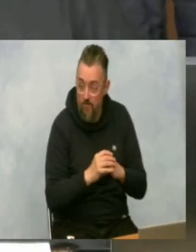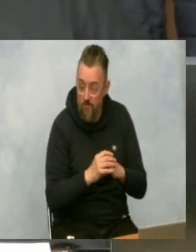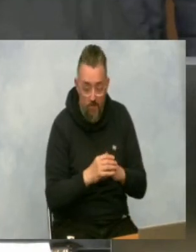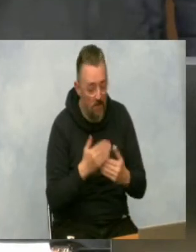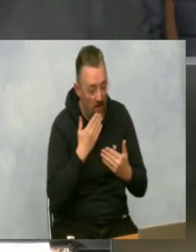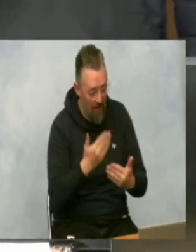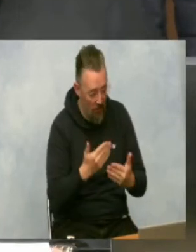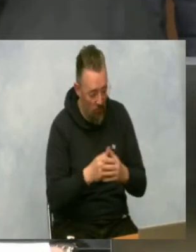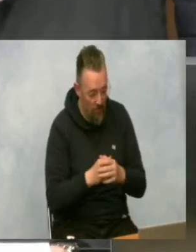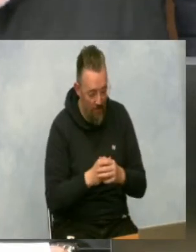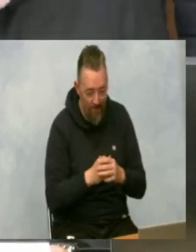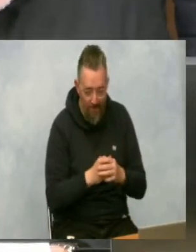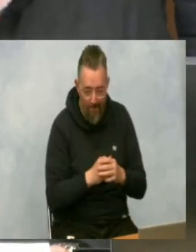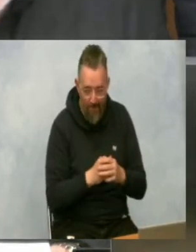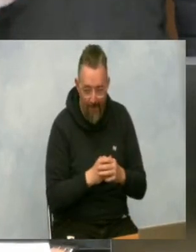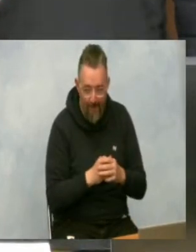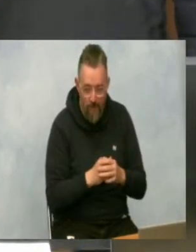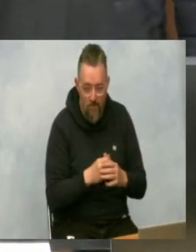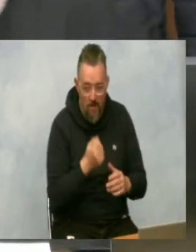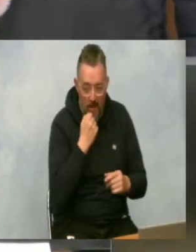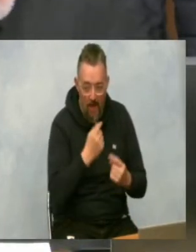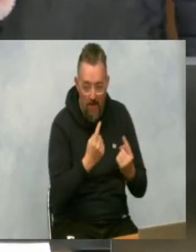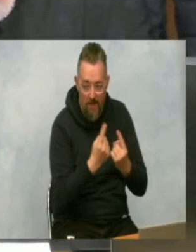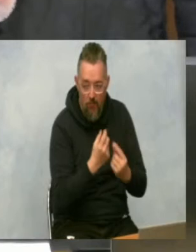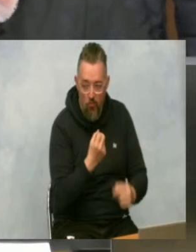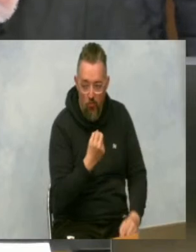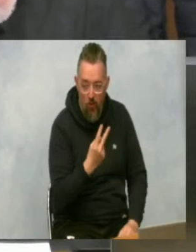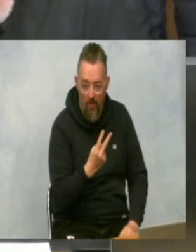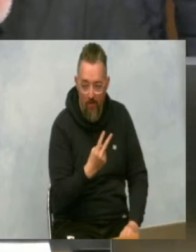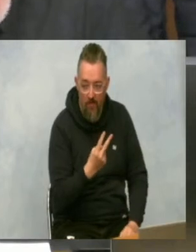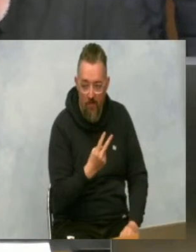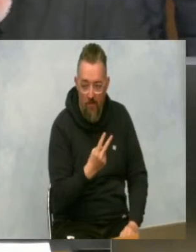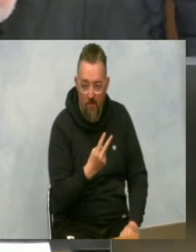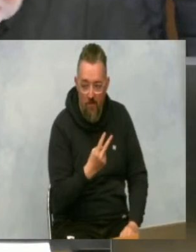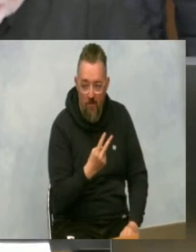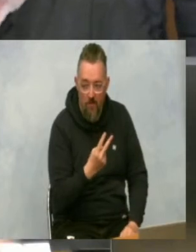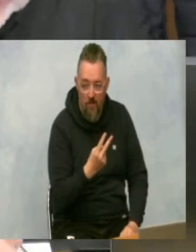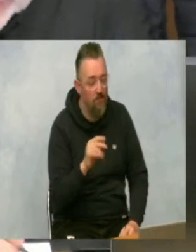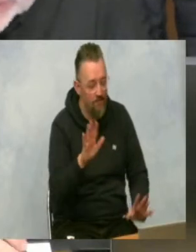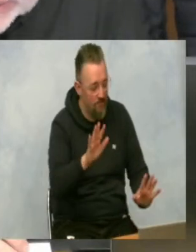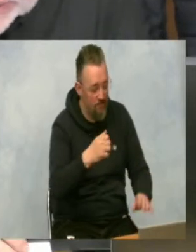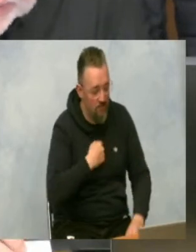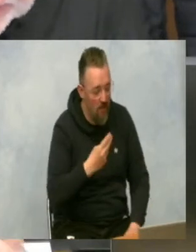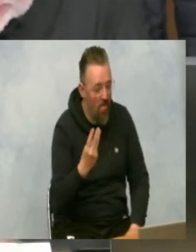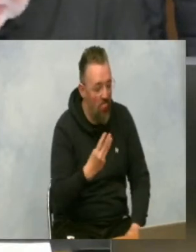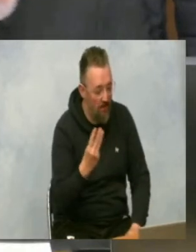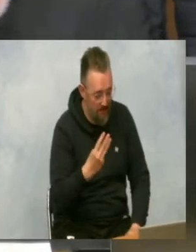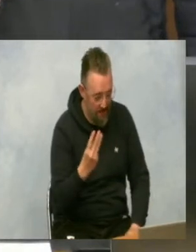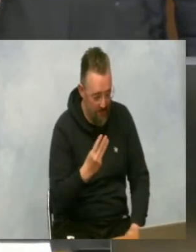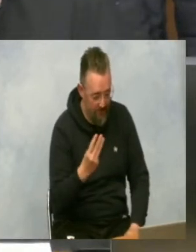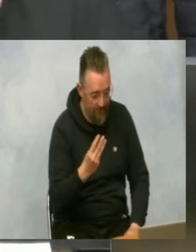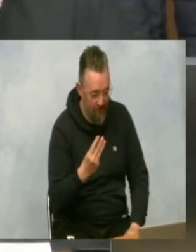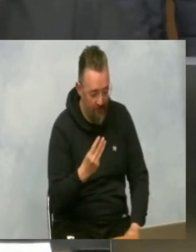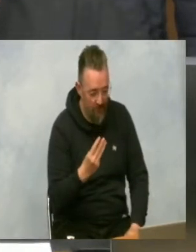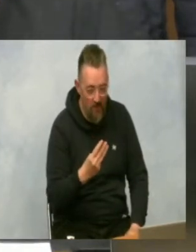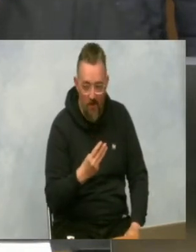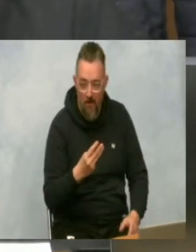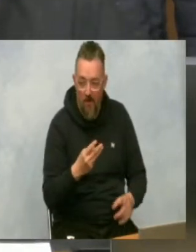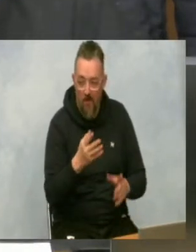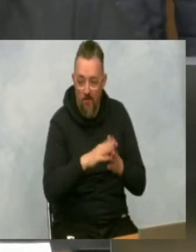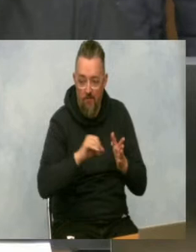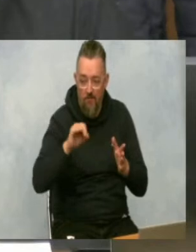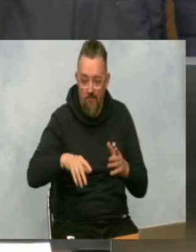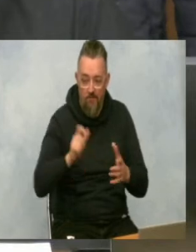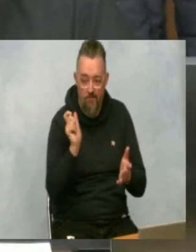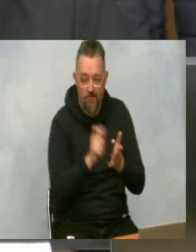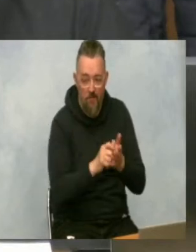Thank you very much. Item 12 on the agenda, beg your pardon, item 13 on the agenda, disposal of Montrose House,